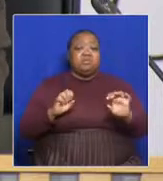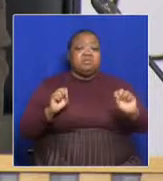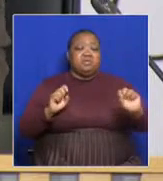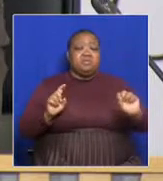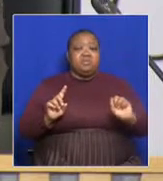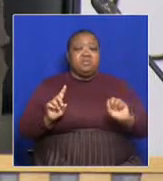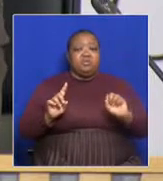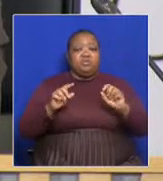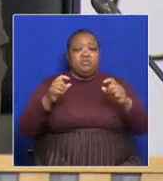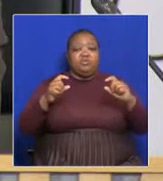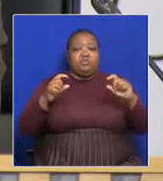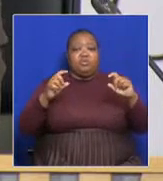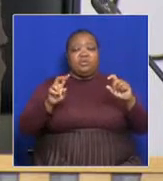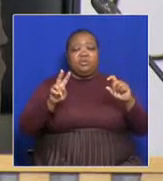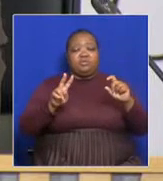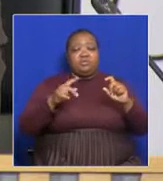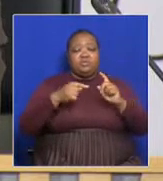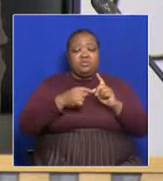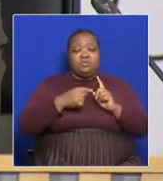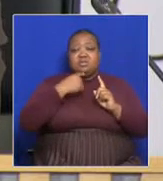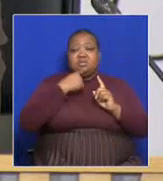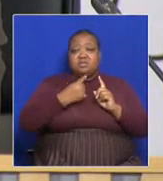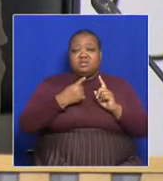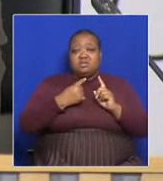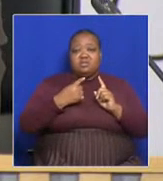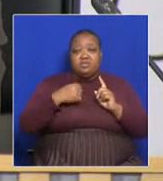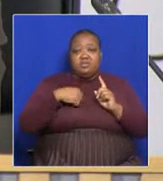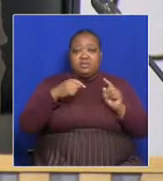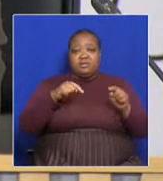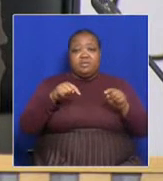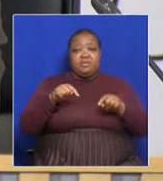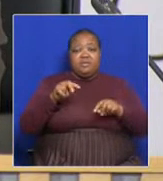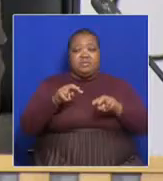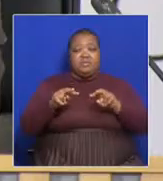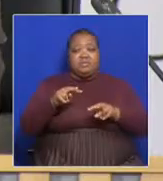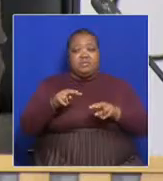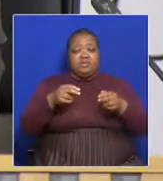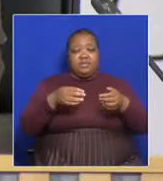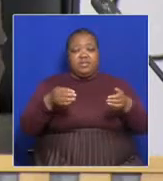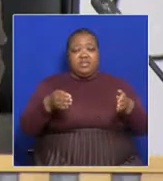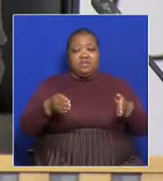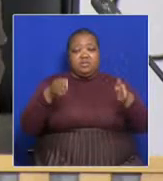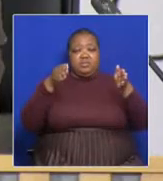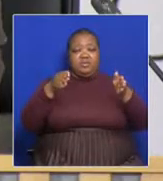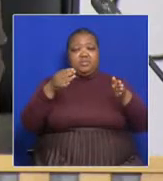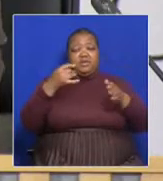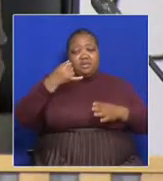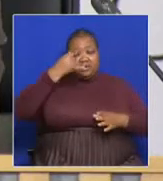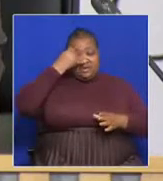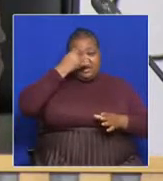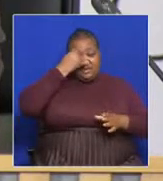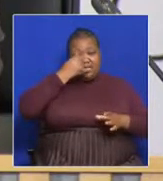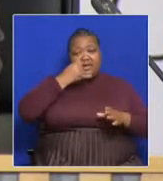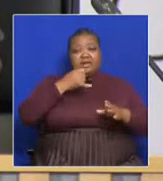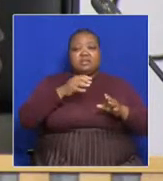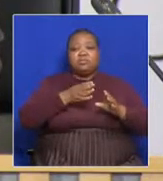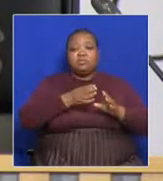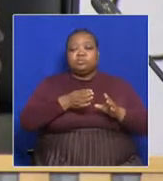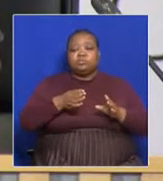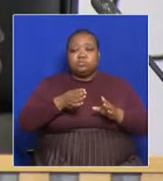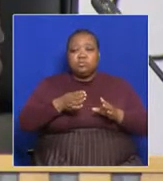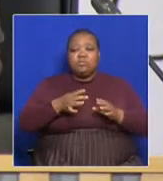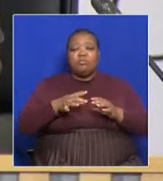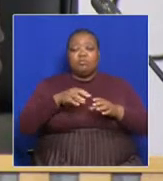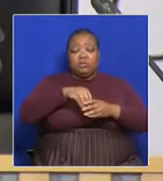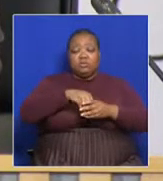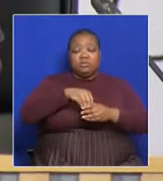2 where he says, I only attended the inspection of the container that was found with drugs at the CHC Warehouse Container Depot on the 24th